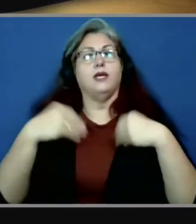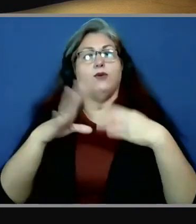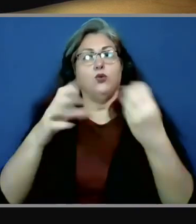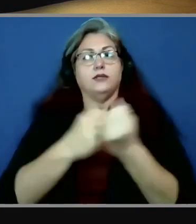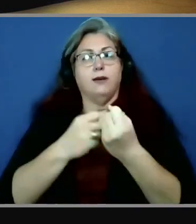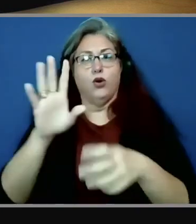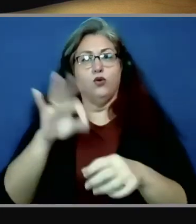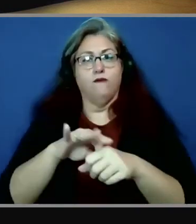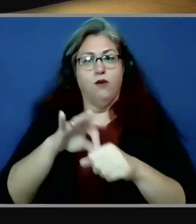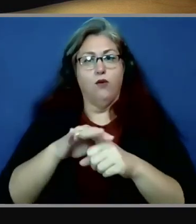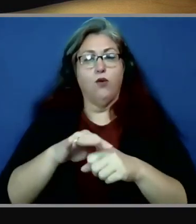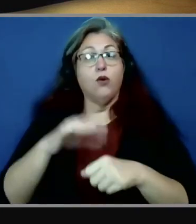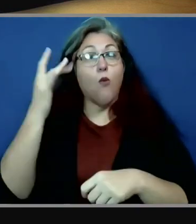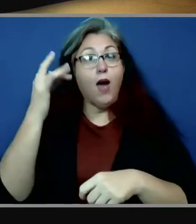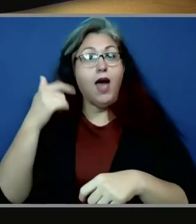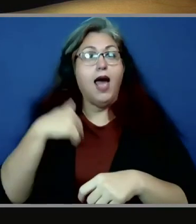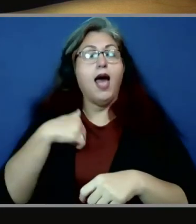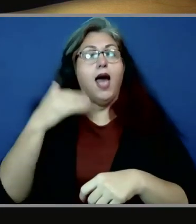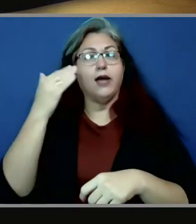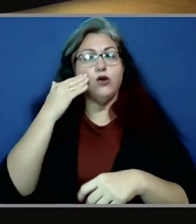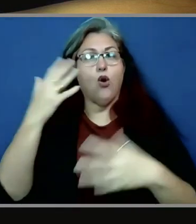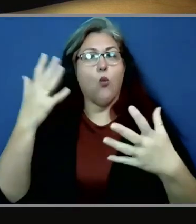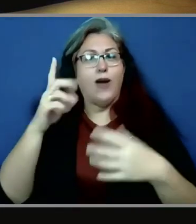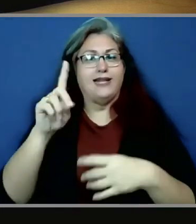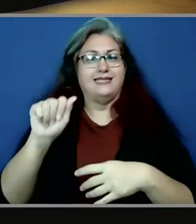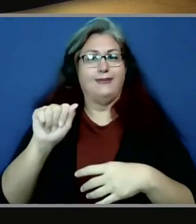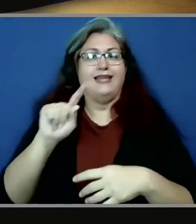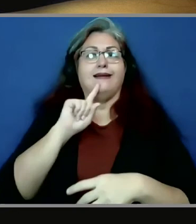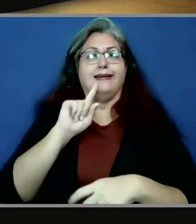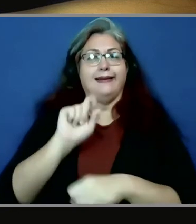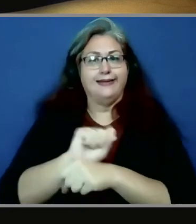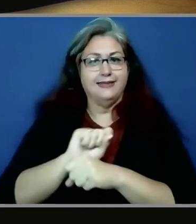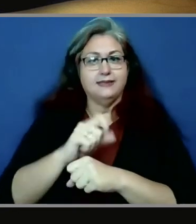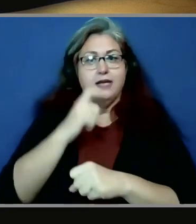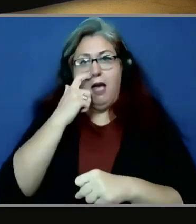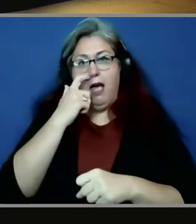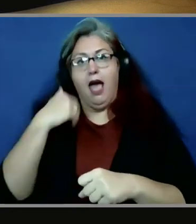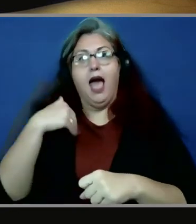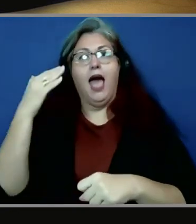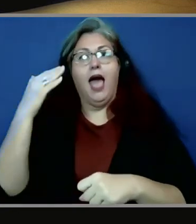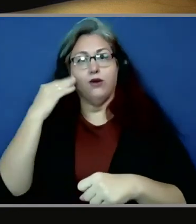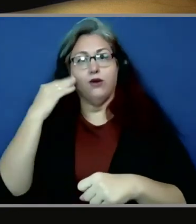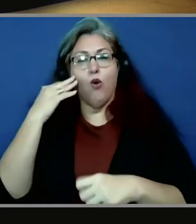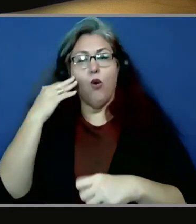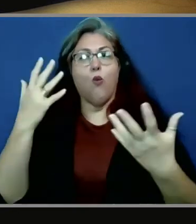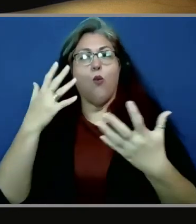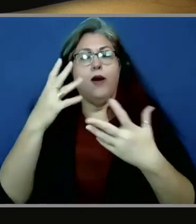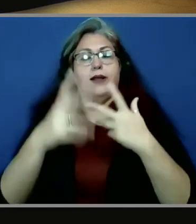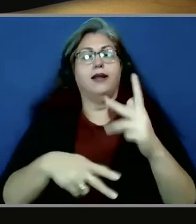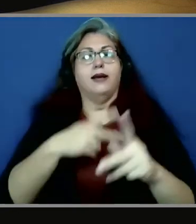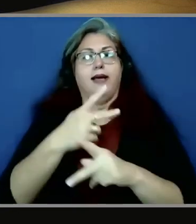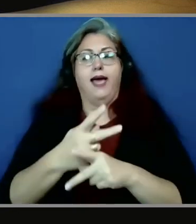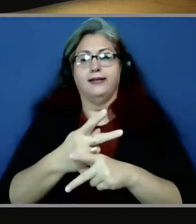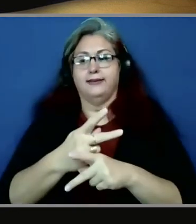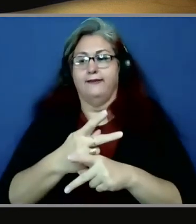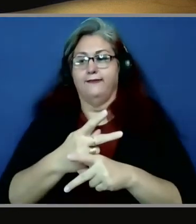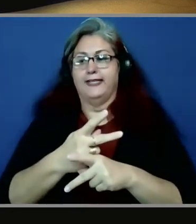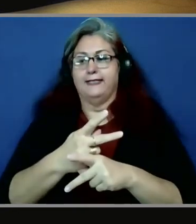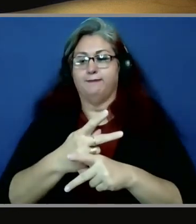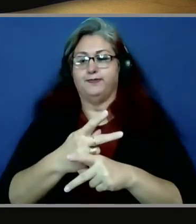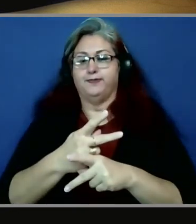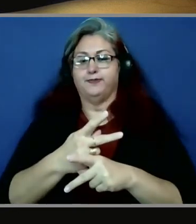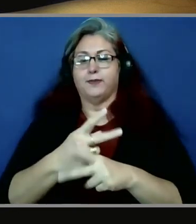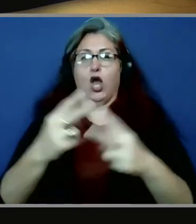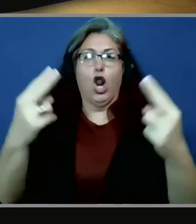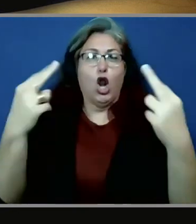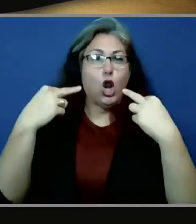vote because I know what a disability is and I know what kinds of looks